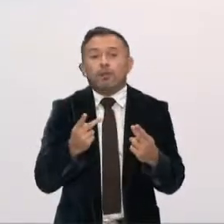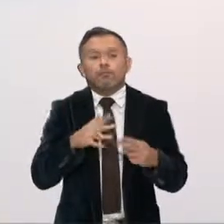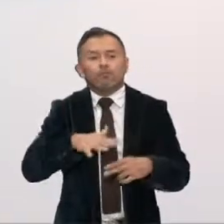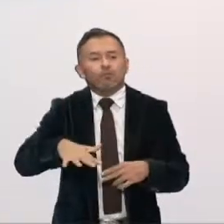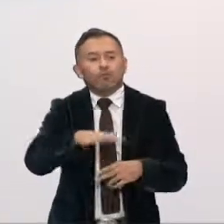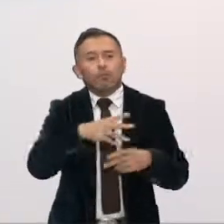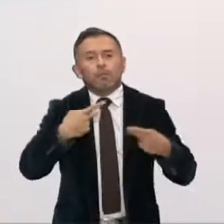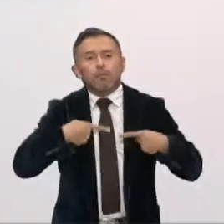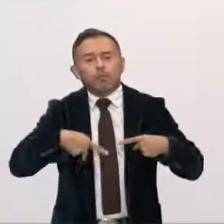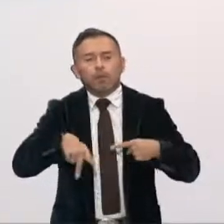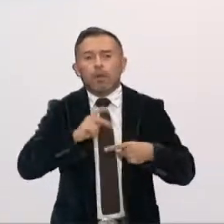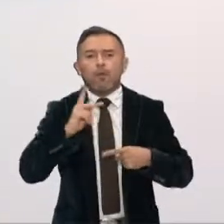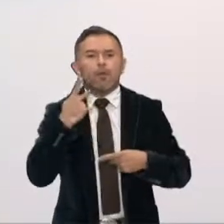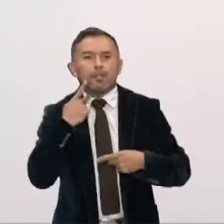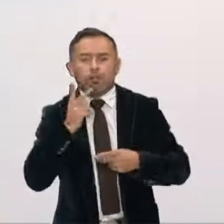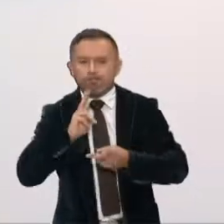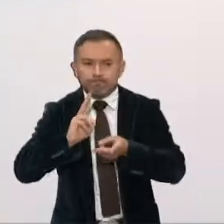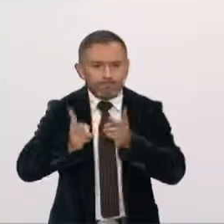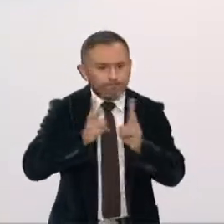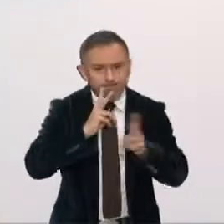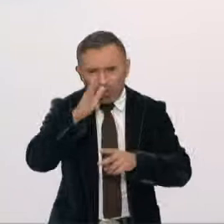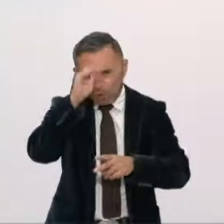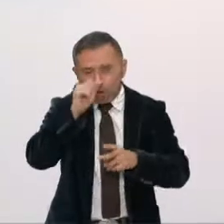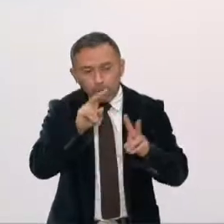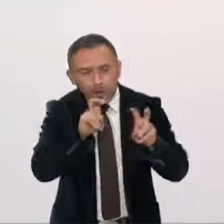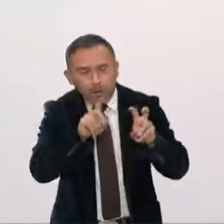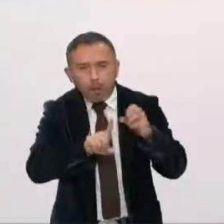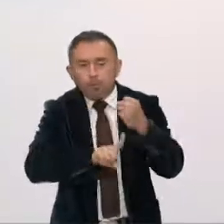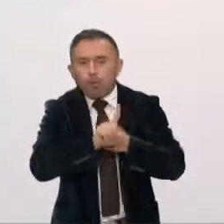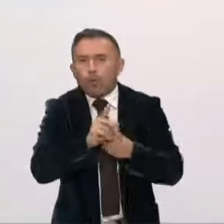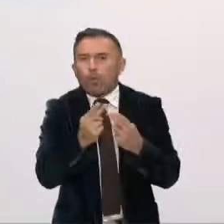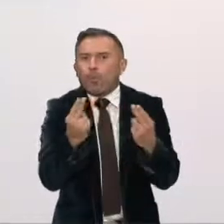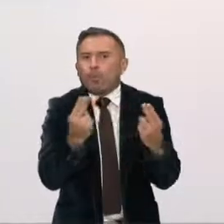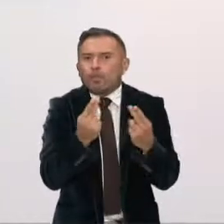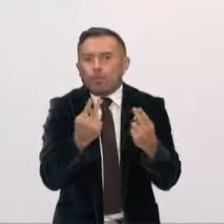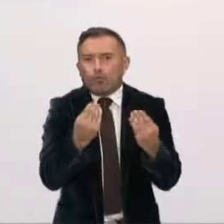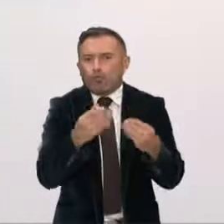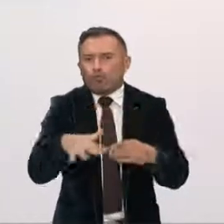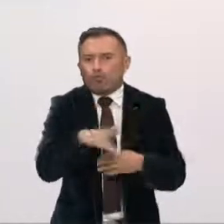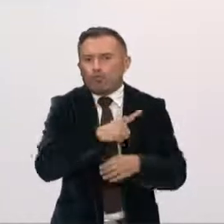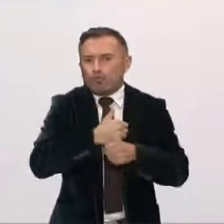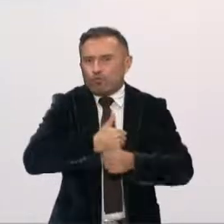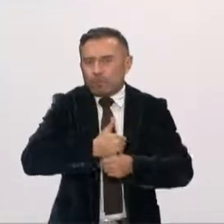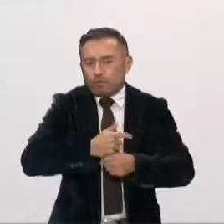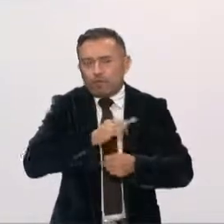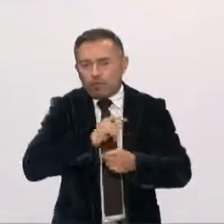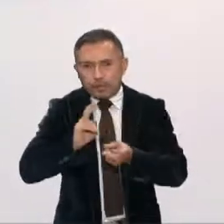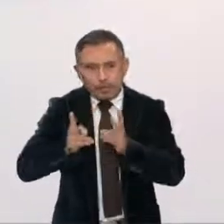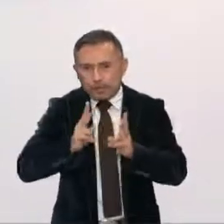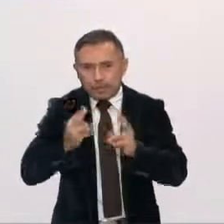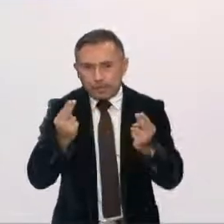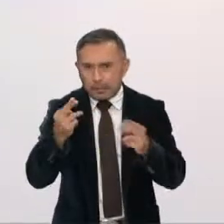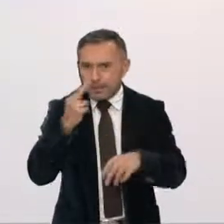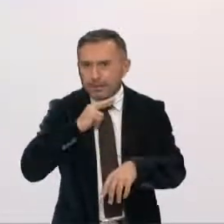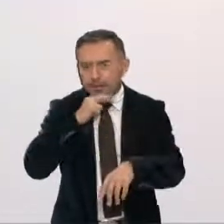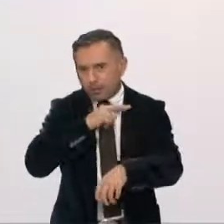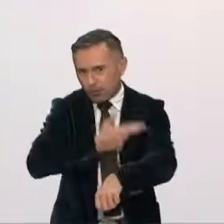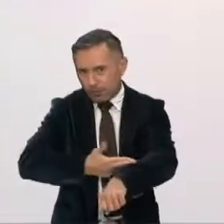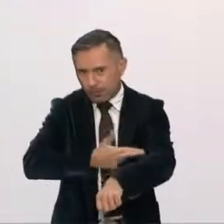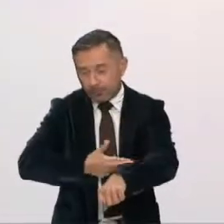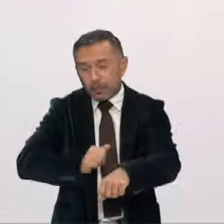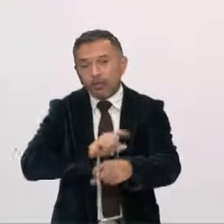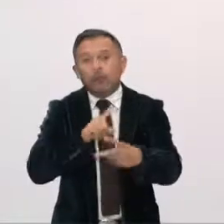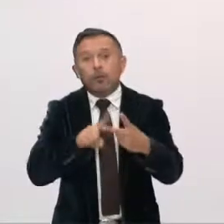having political social agreements in Bolivia to face the urgent matters that are affecting lots of